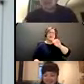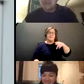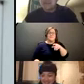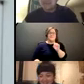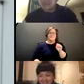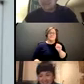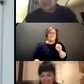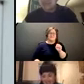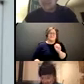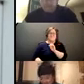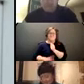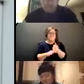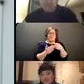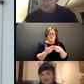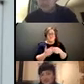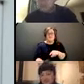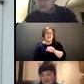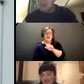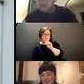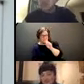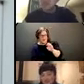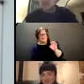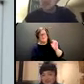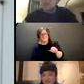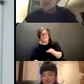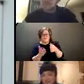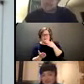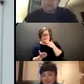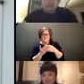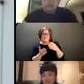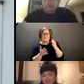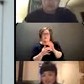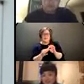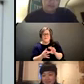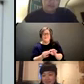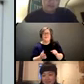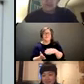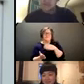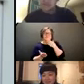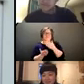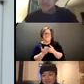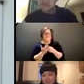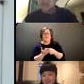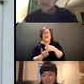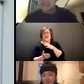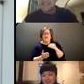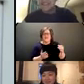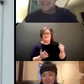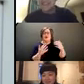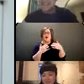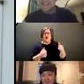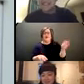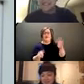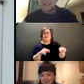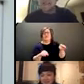Yeah, I love the conversation. There's so many comments, so much narrative. And I think, yeah, it's definitely one of the more engaged discussion